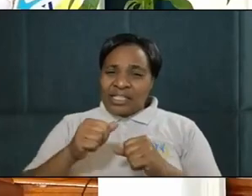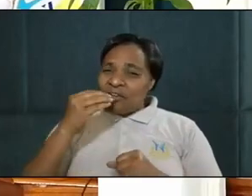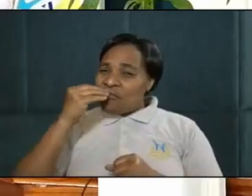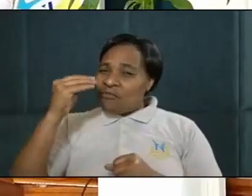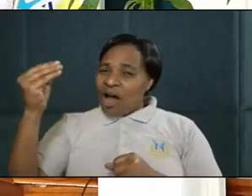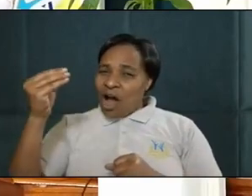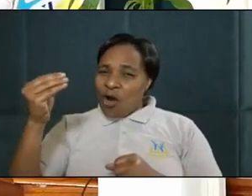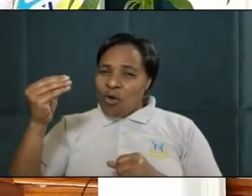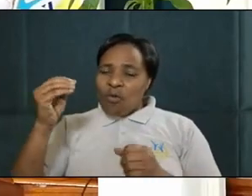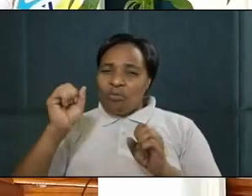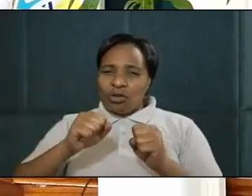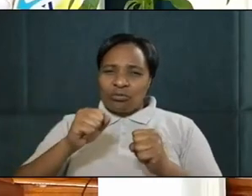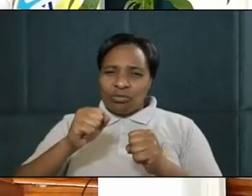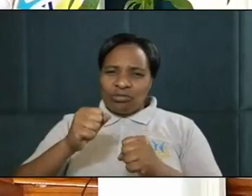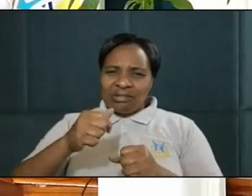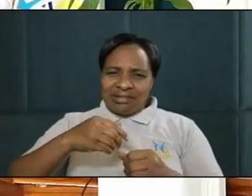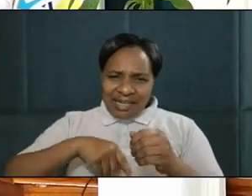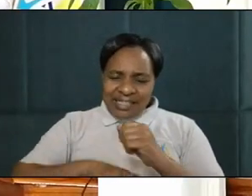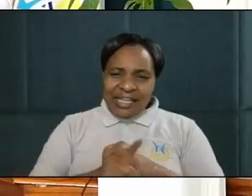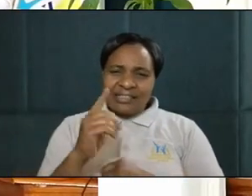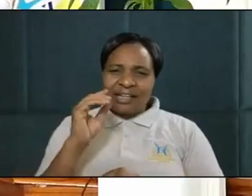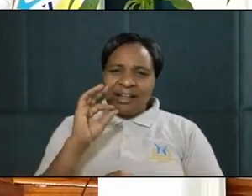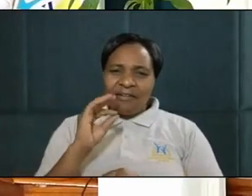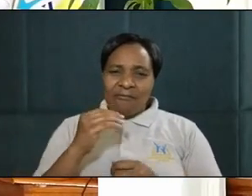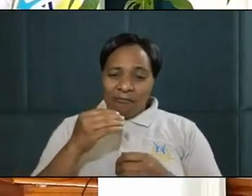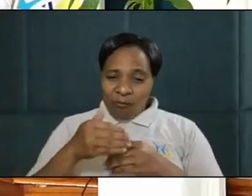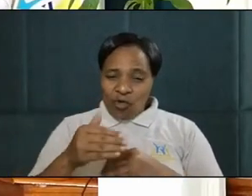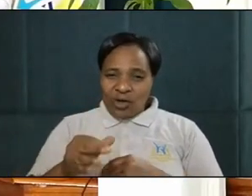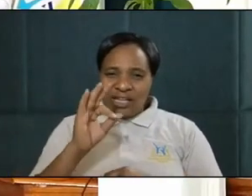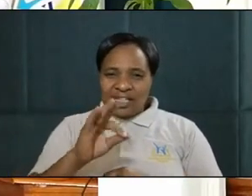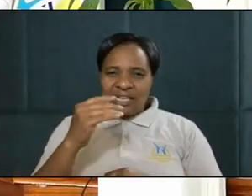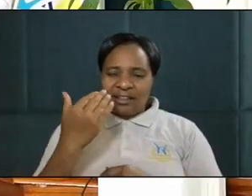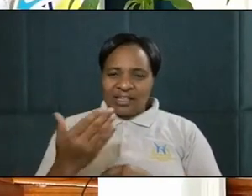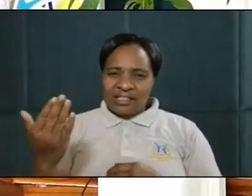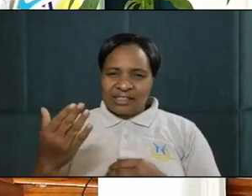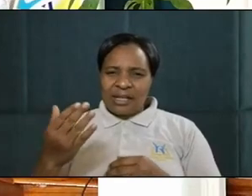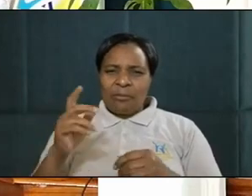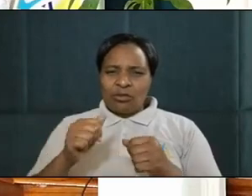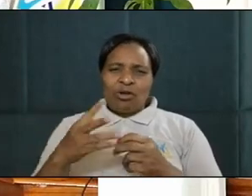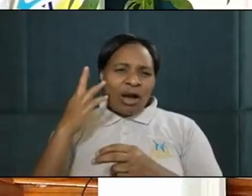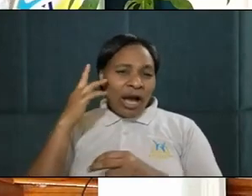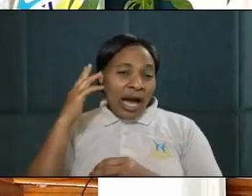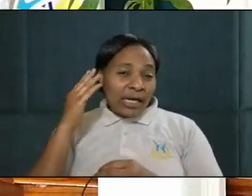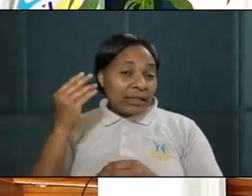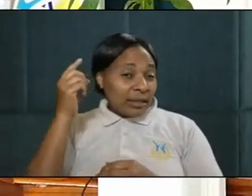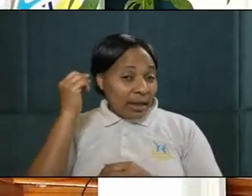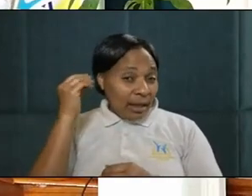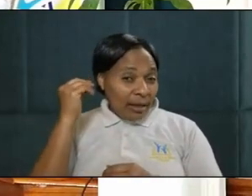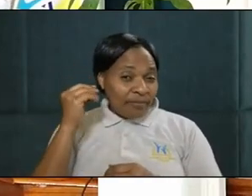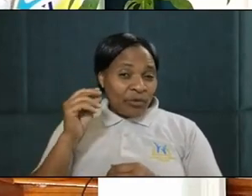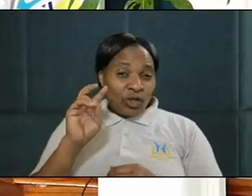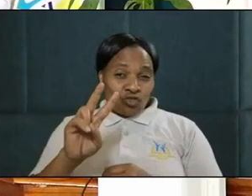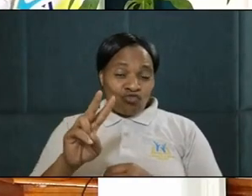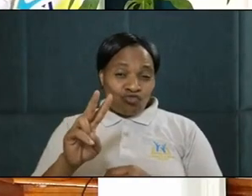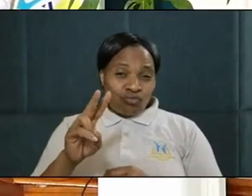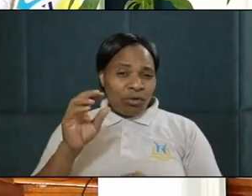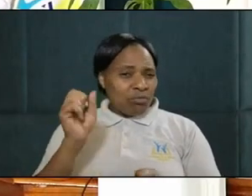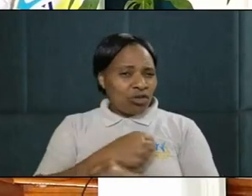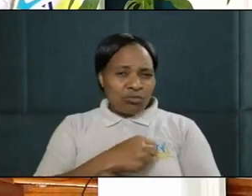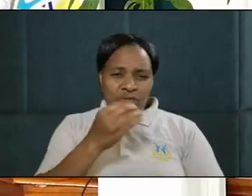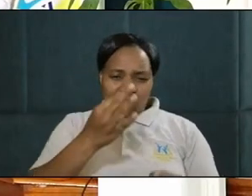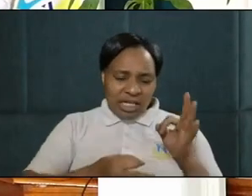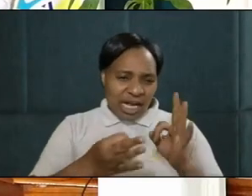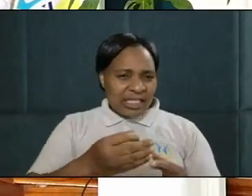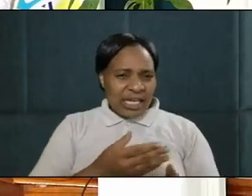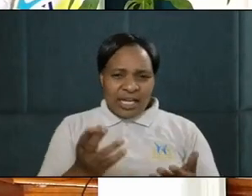doesn't do the following three things. The following three things. One. One will never cut their hair. Don't cut their hair. Two will never touch dead bodies. Never